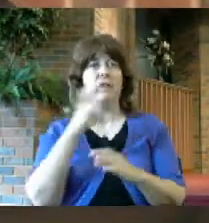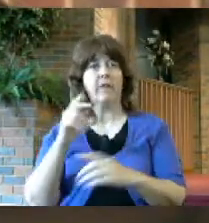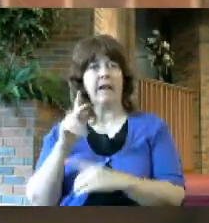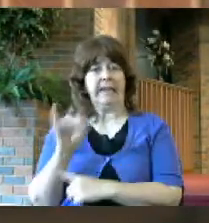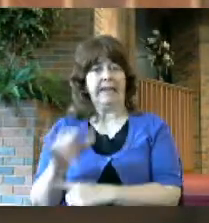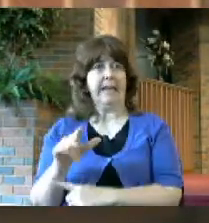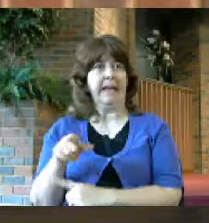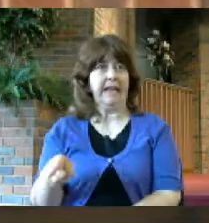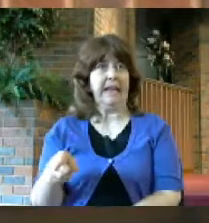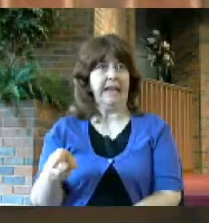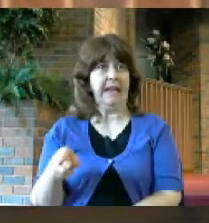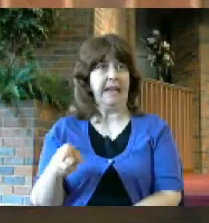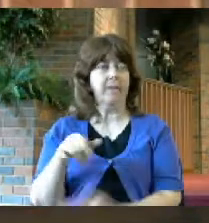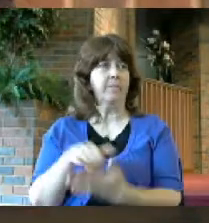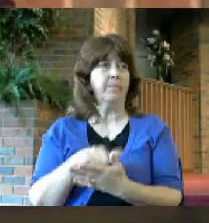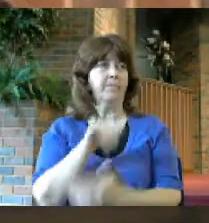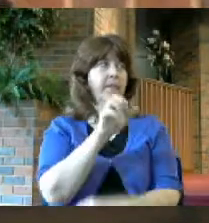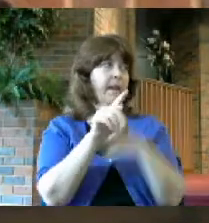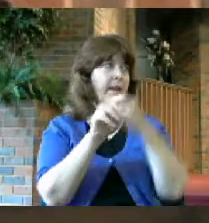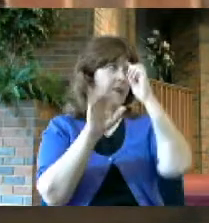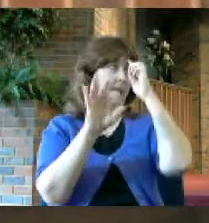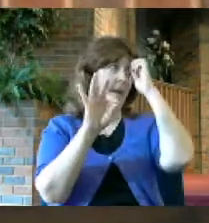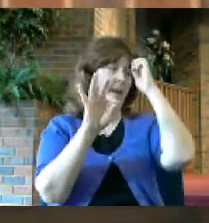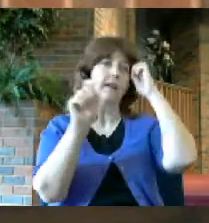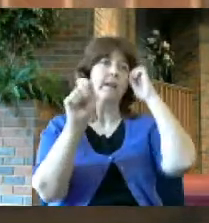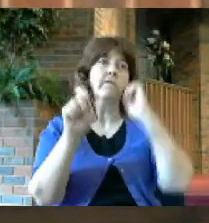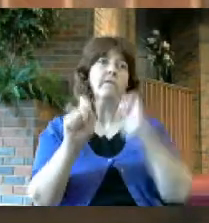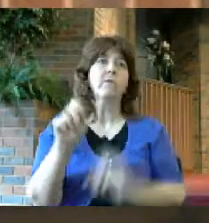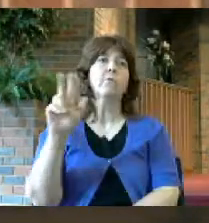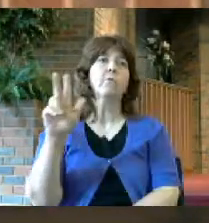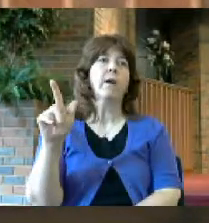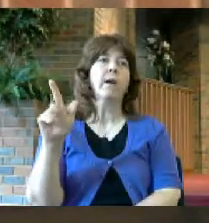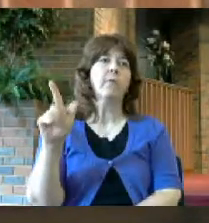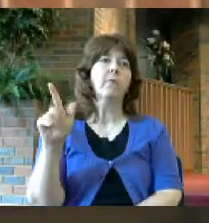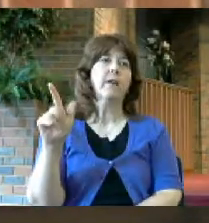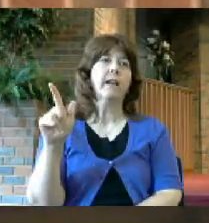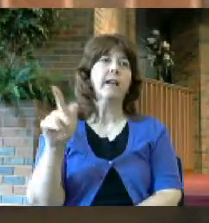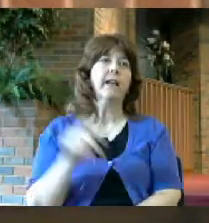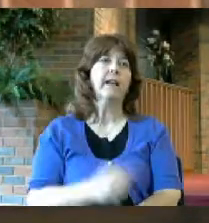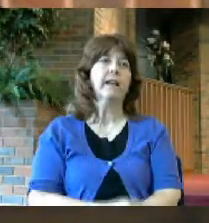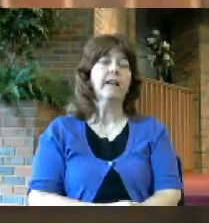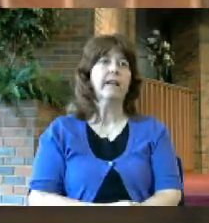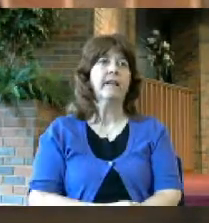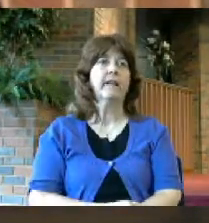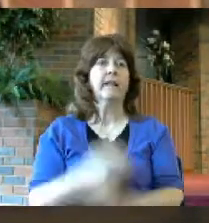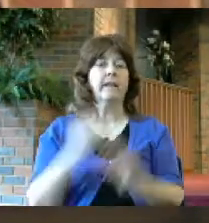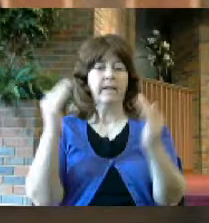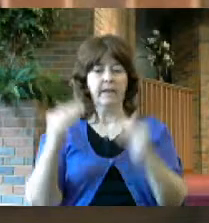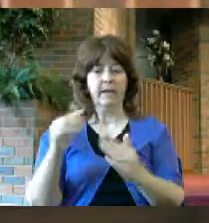verse 23, we'll tell you about one of them. Verse 29, we'll tell you about the other.